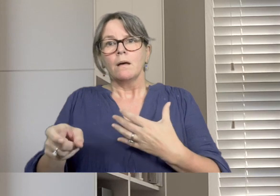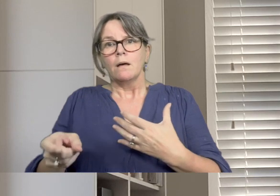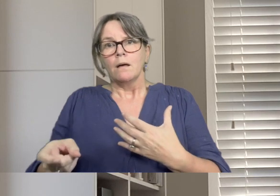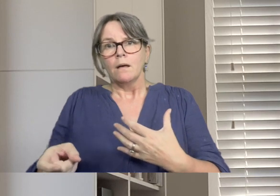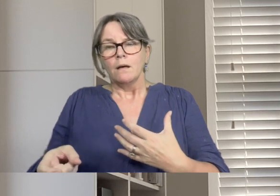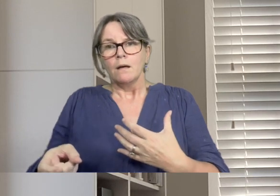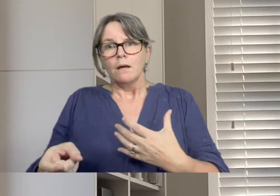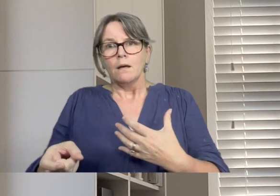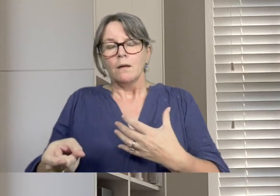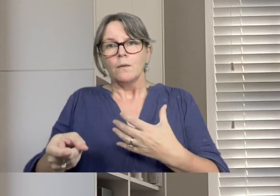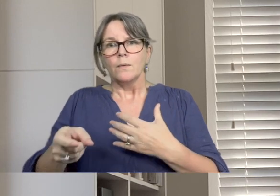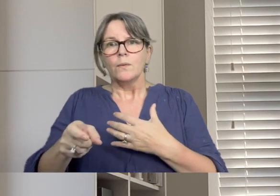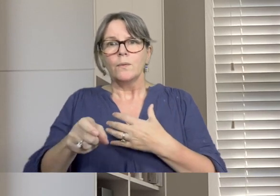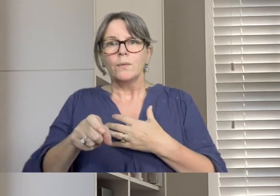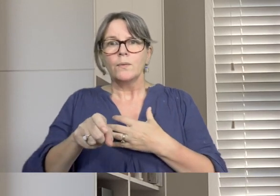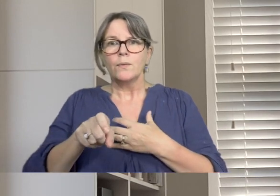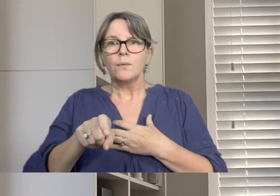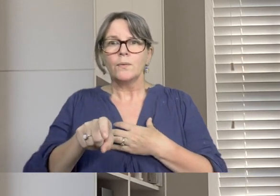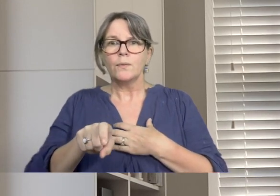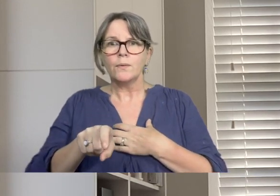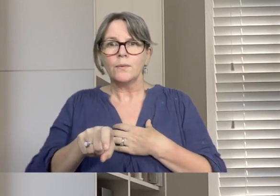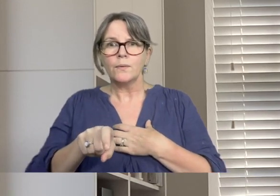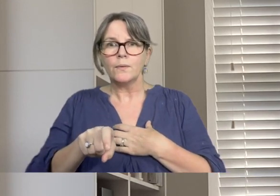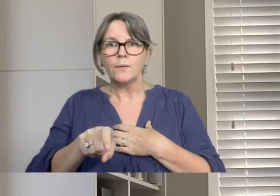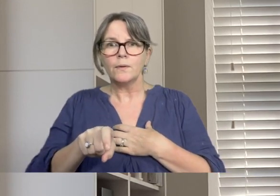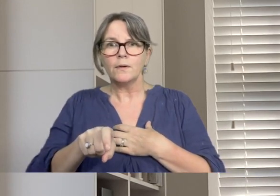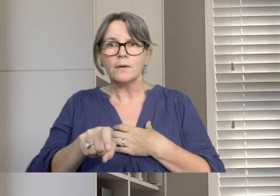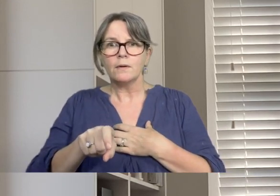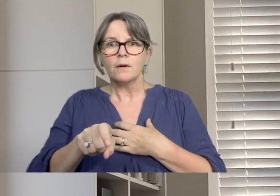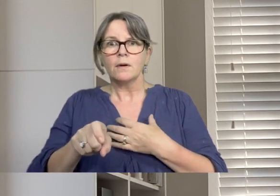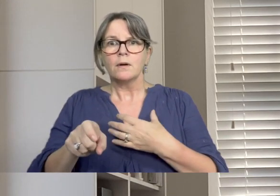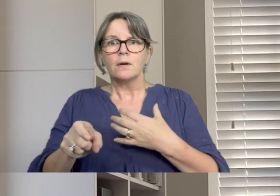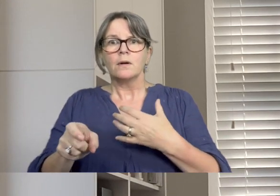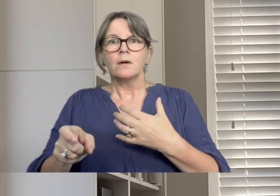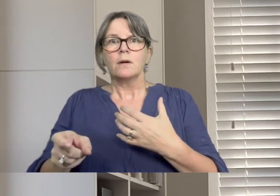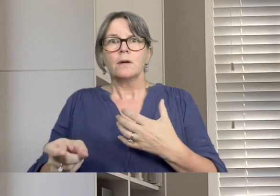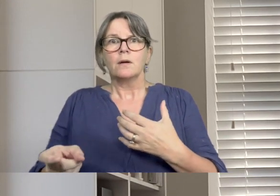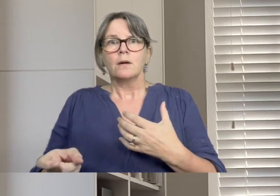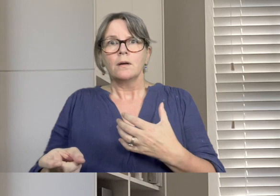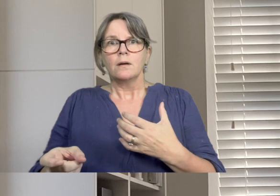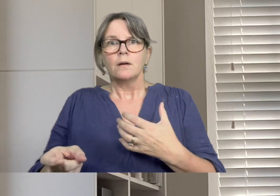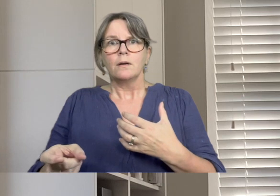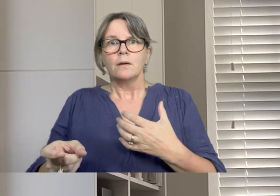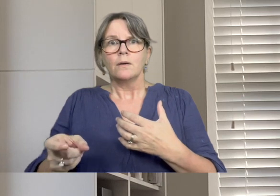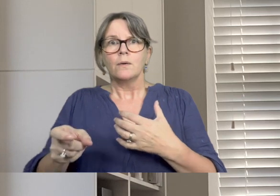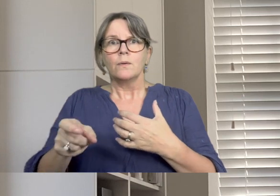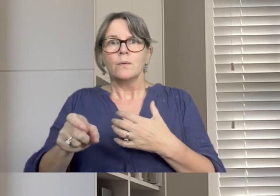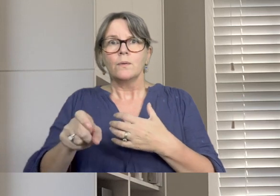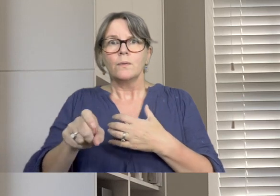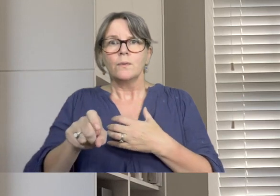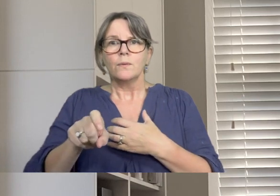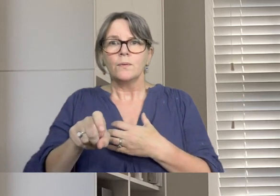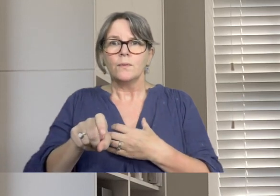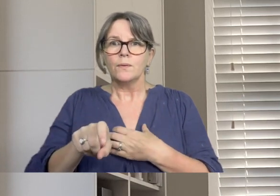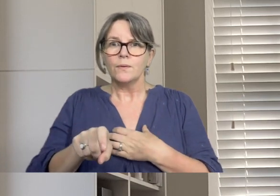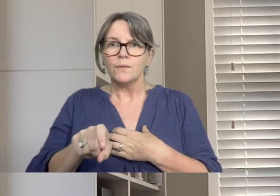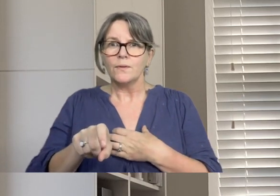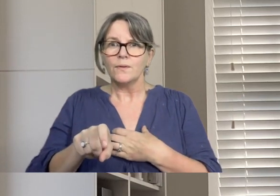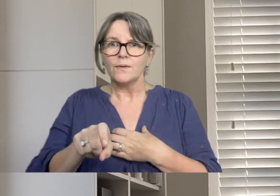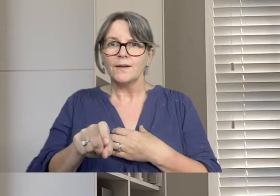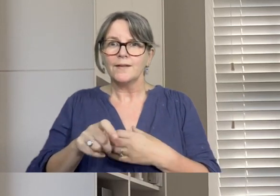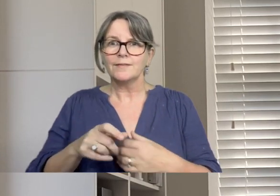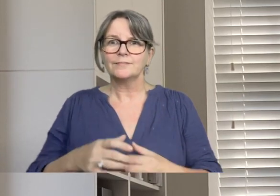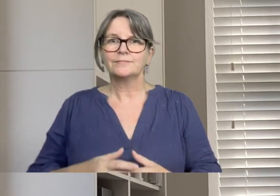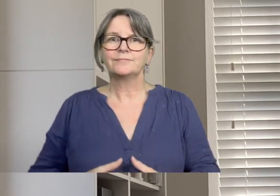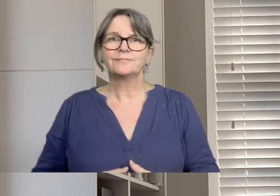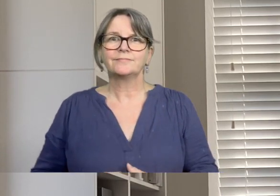We breathe in to open. Switching sides, we breathe out. Squeeze it through. And again, breath in,